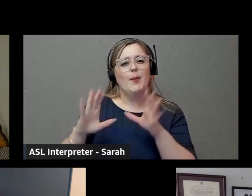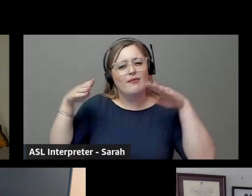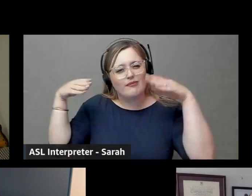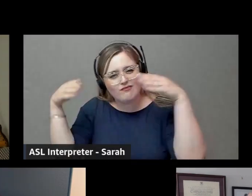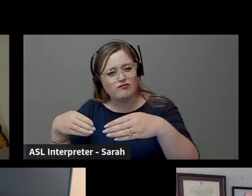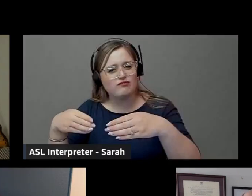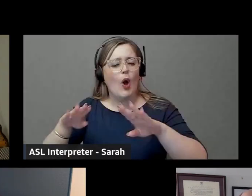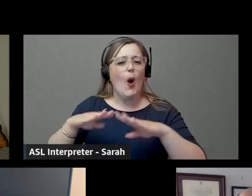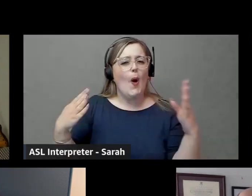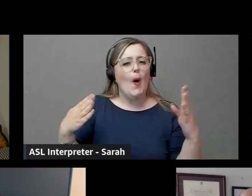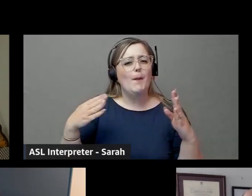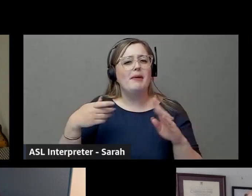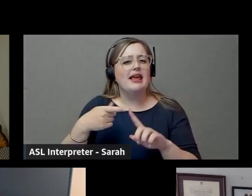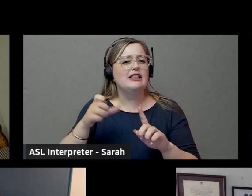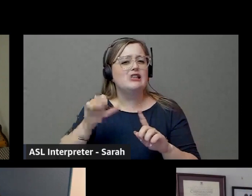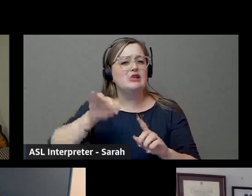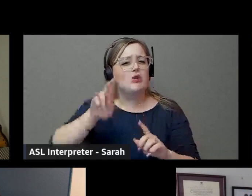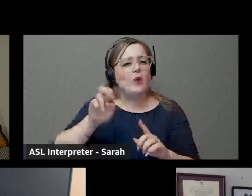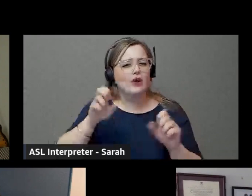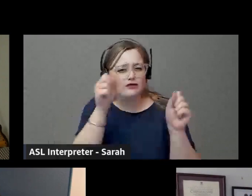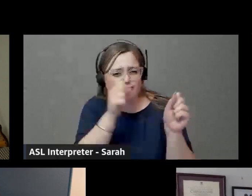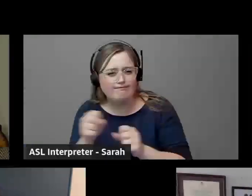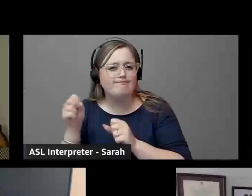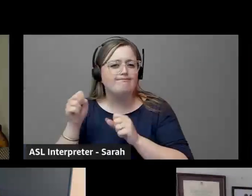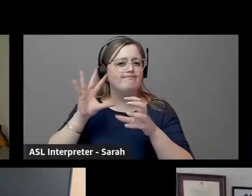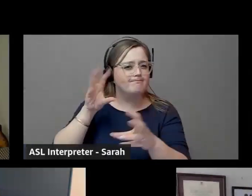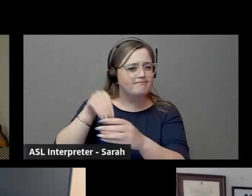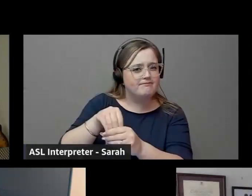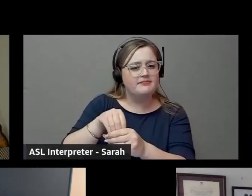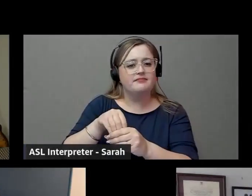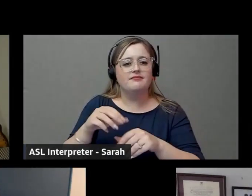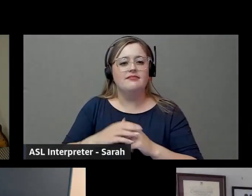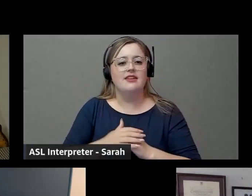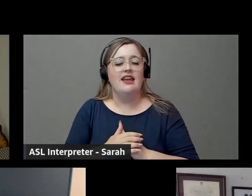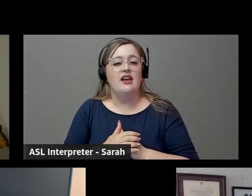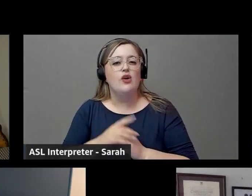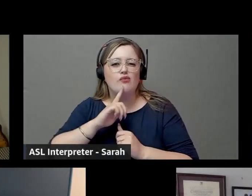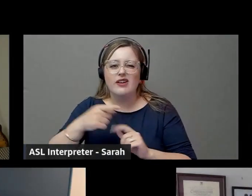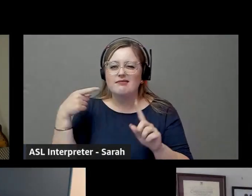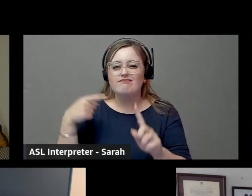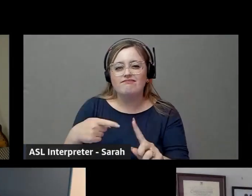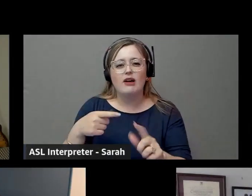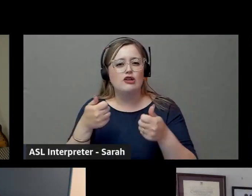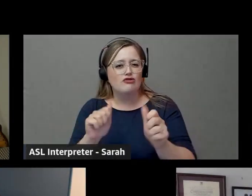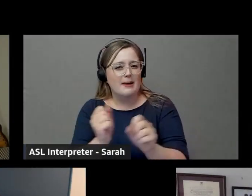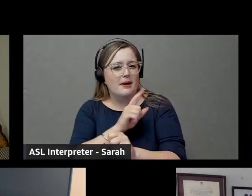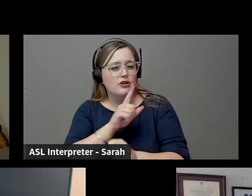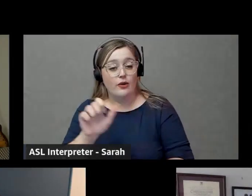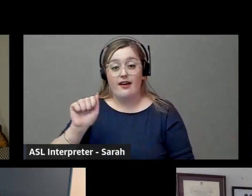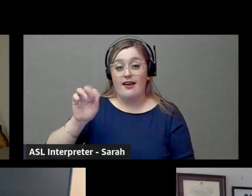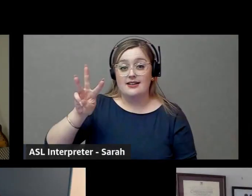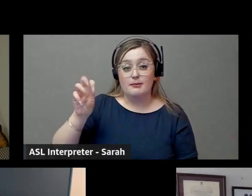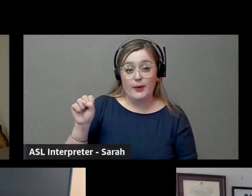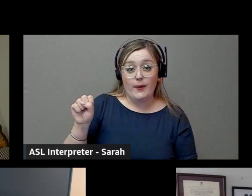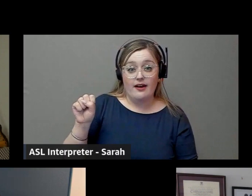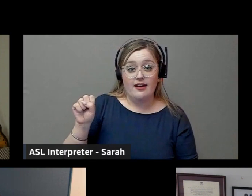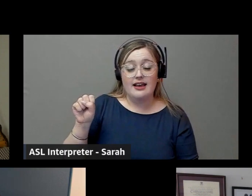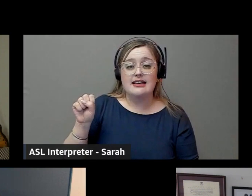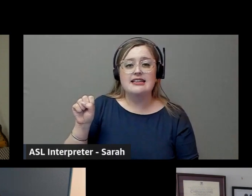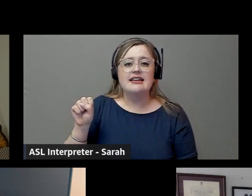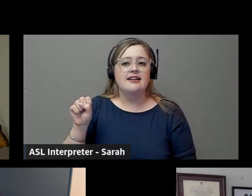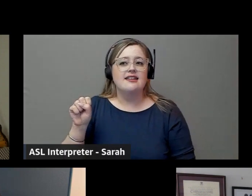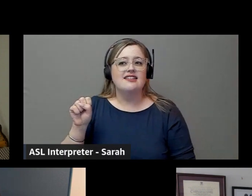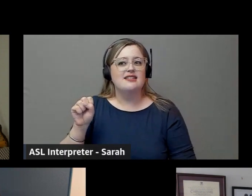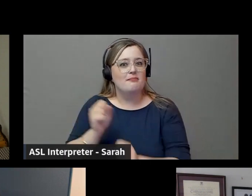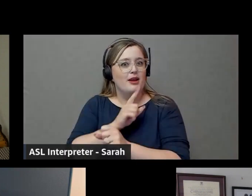source strategy and engagement, and basically trying to make sure that AWS is ensuring that